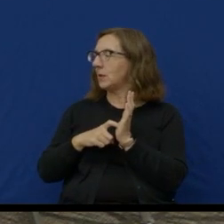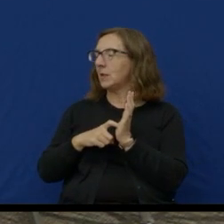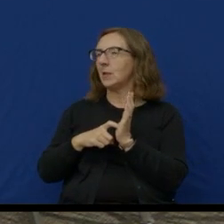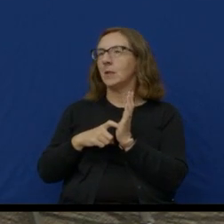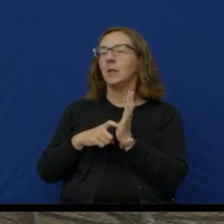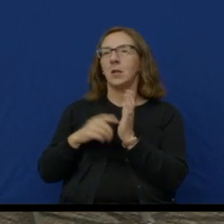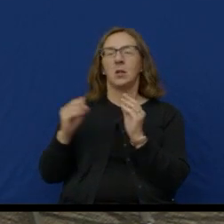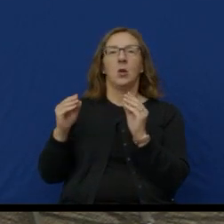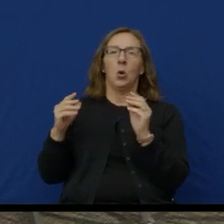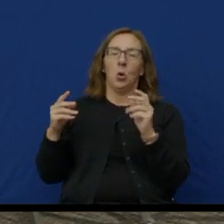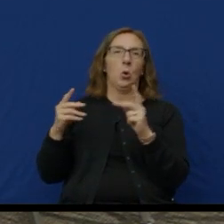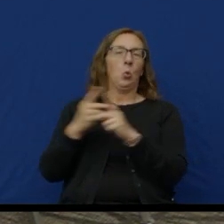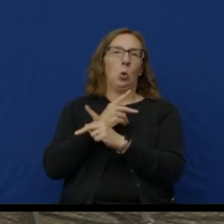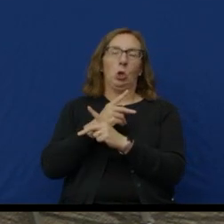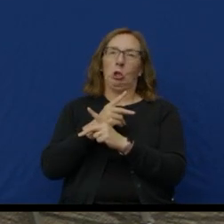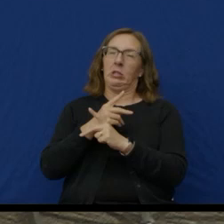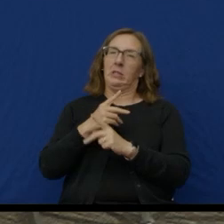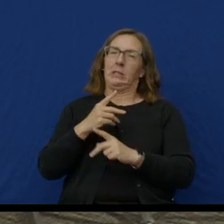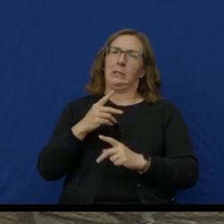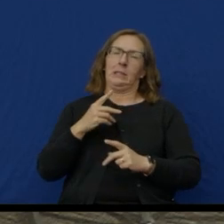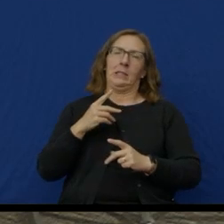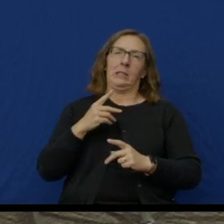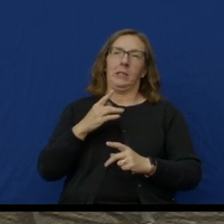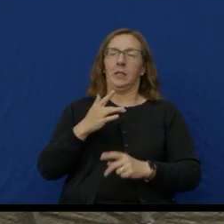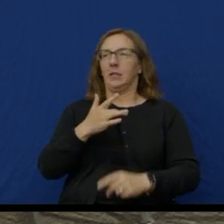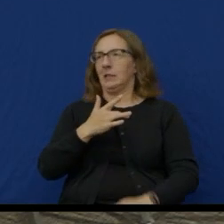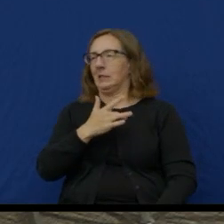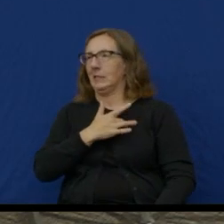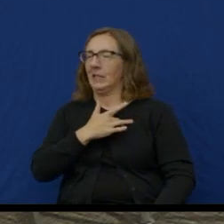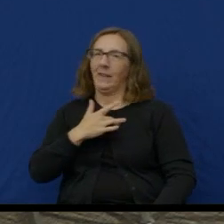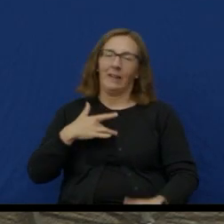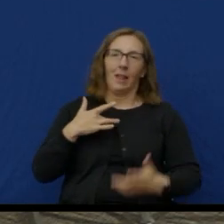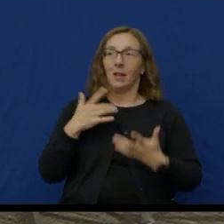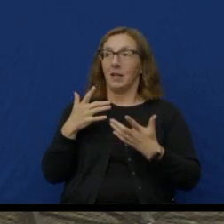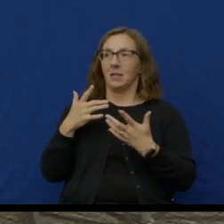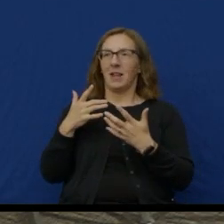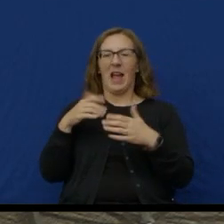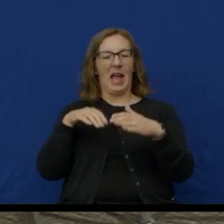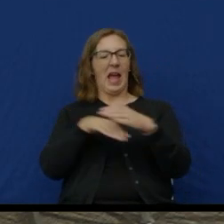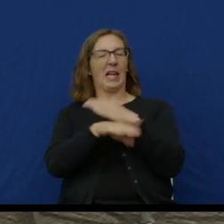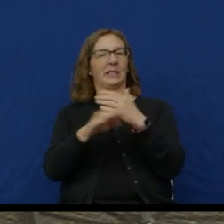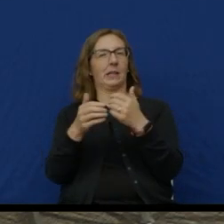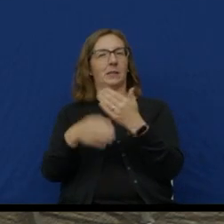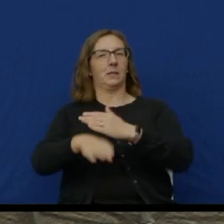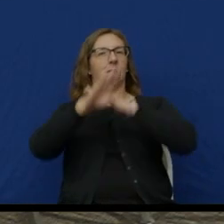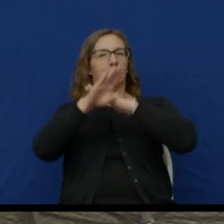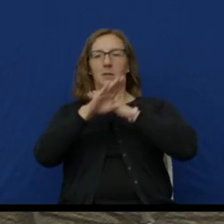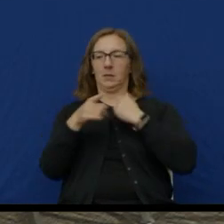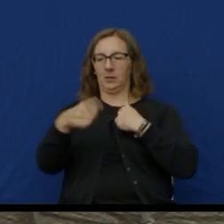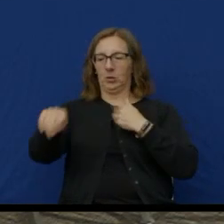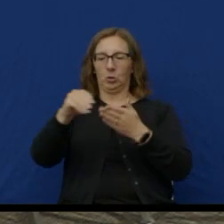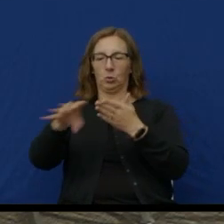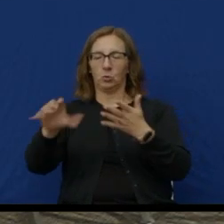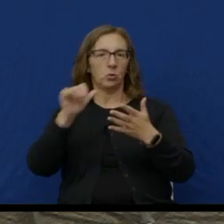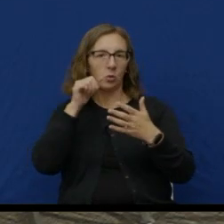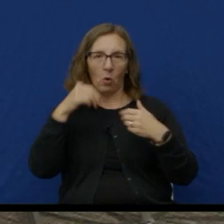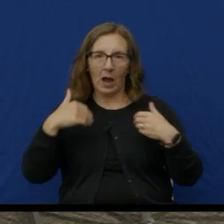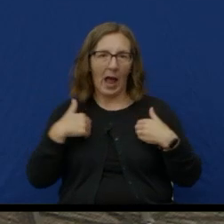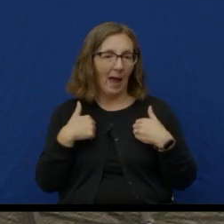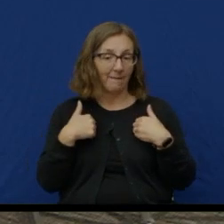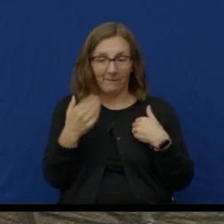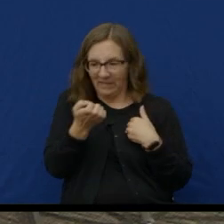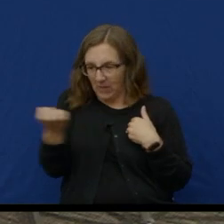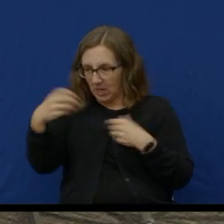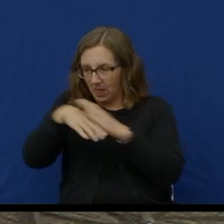heartburn is the access divide that we experience for those families who don't have access to devices or the internet in